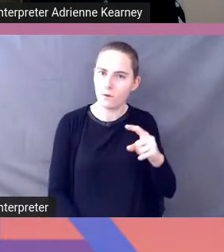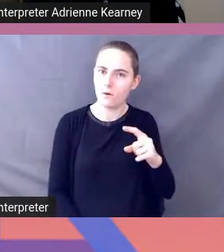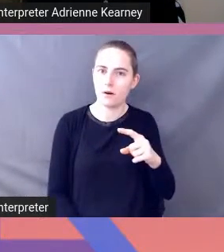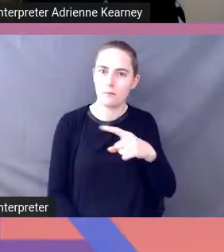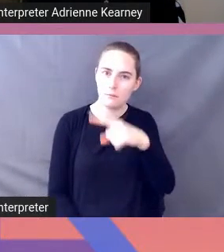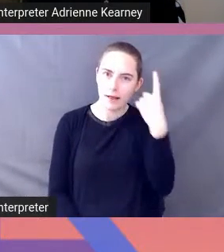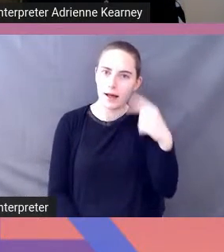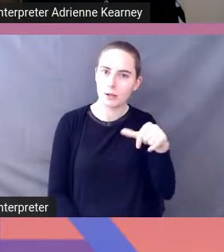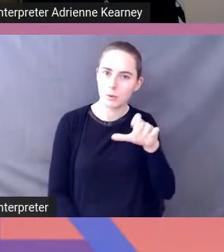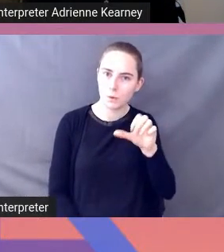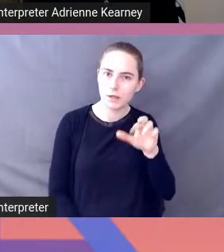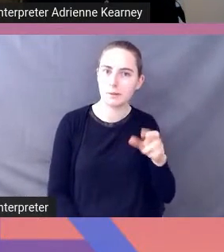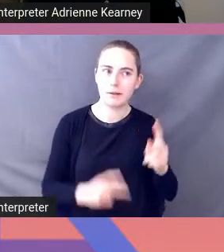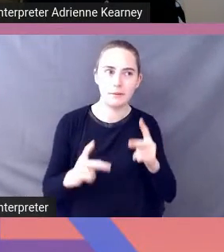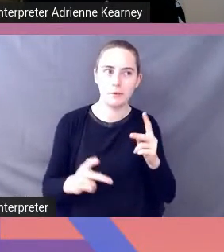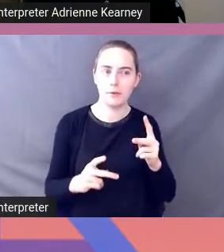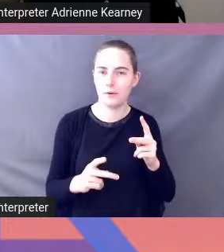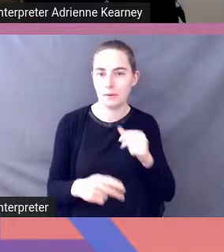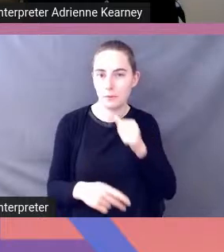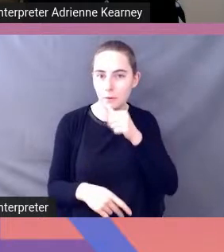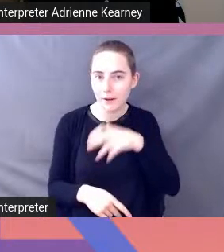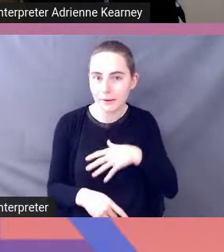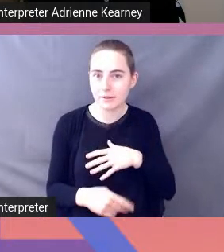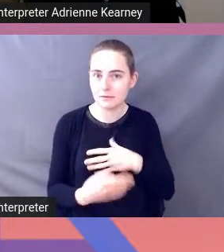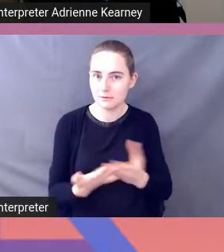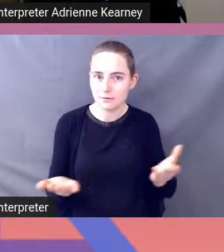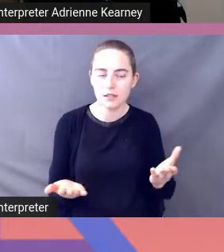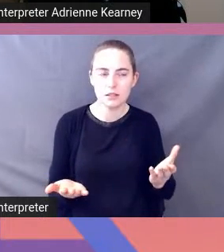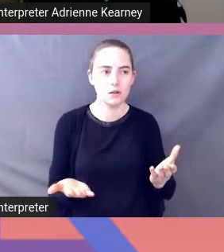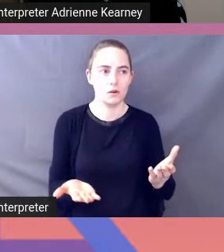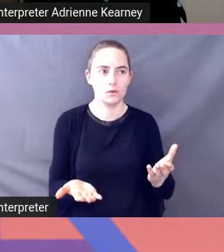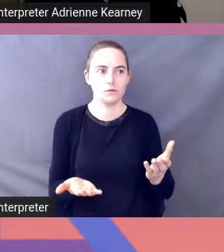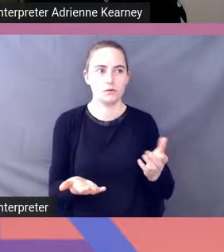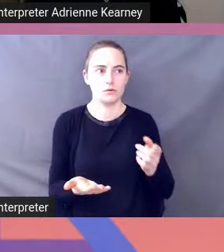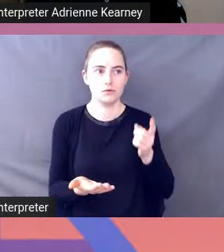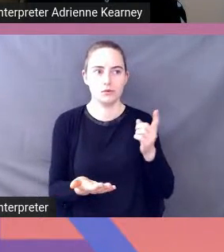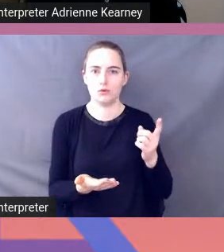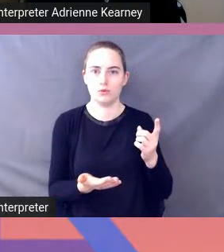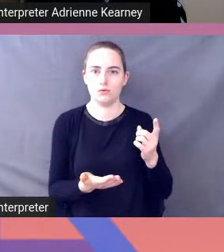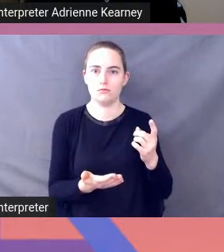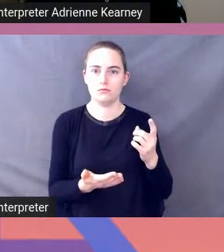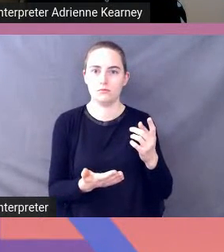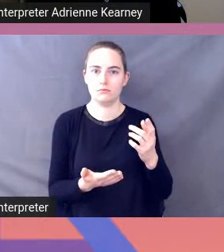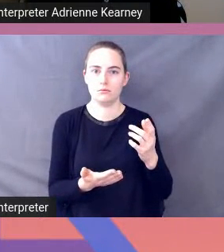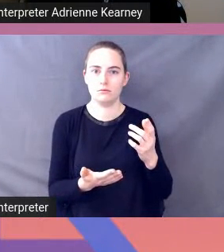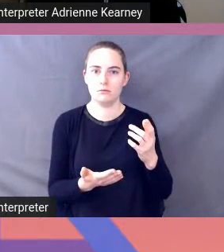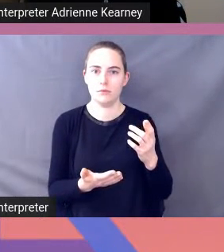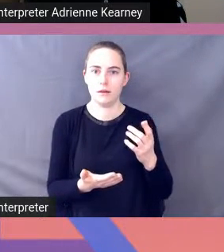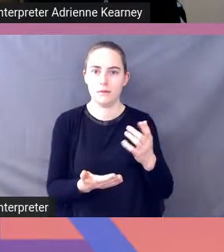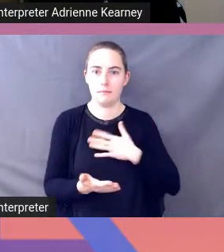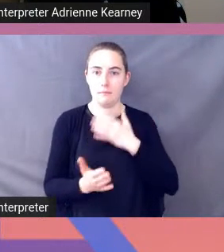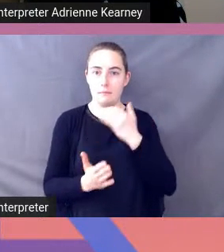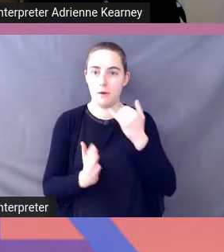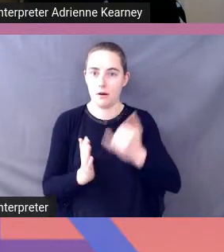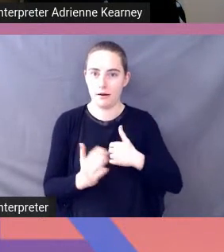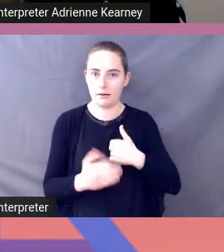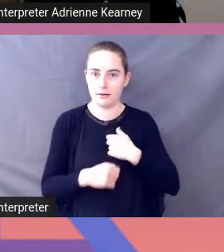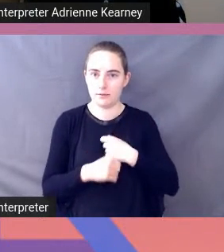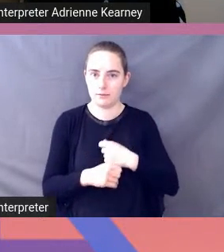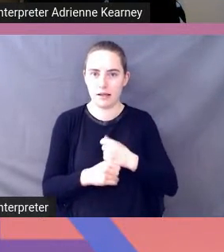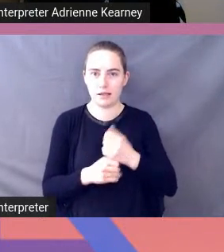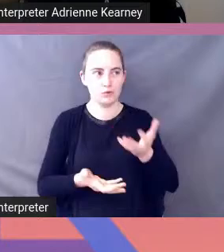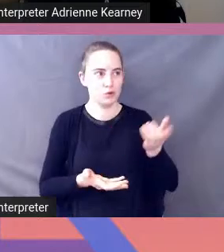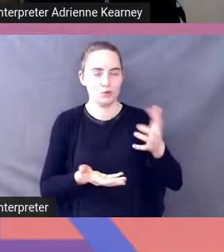given it to this audience that it wasn't really intended for anyway. So it's well, that just makes me feel kind of weird and be well, I guess